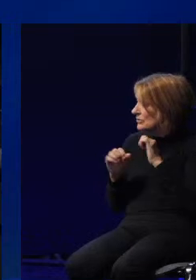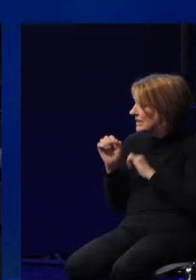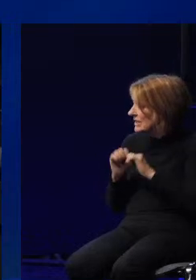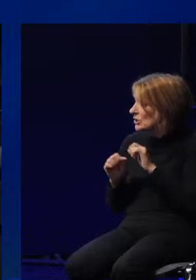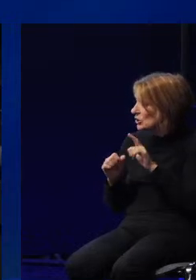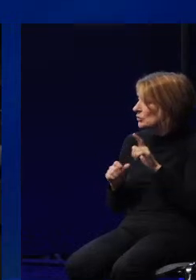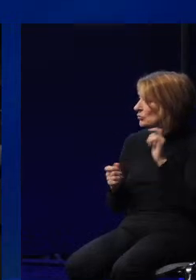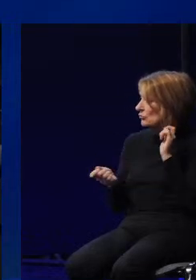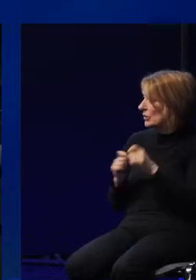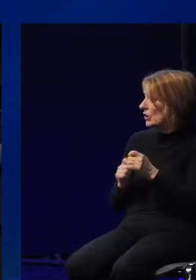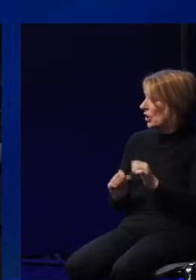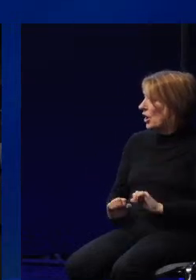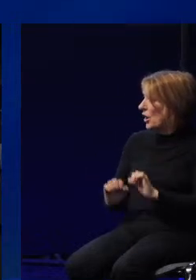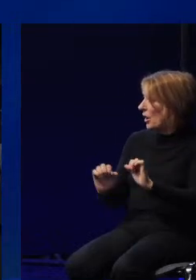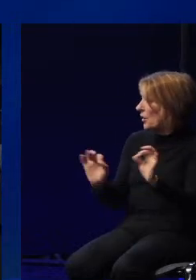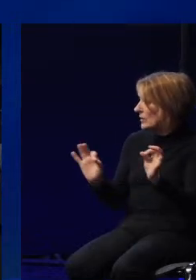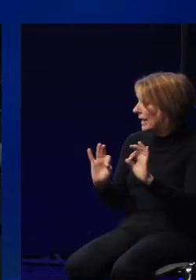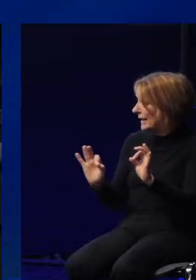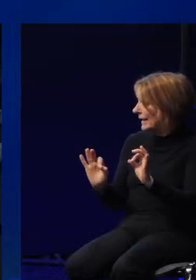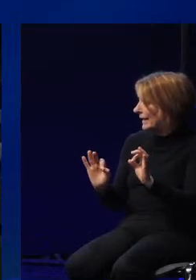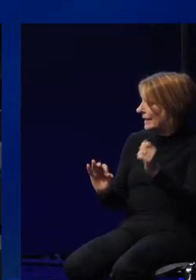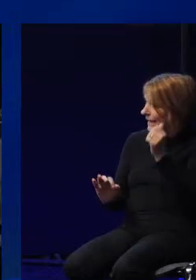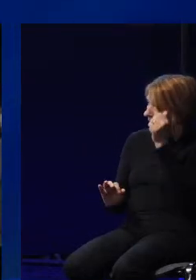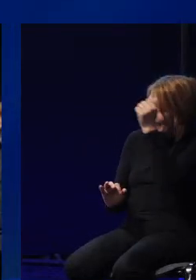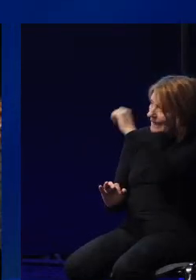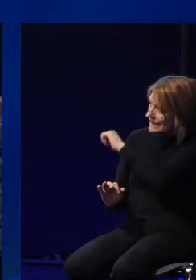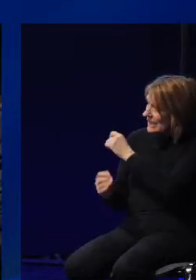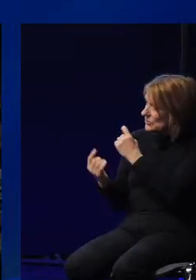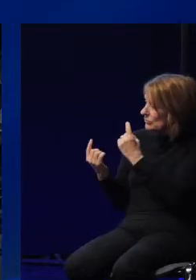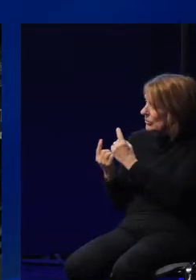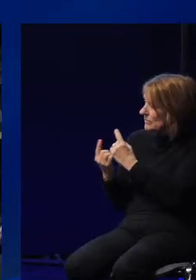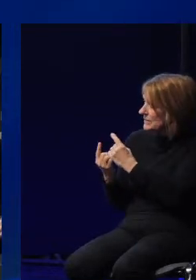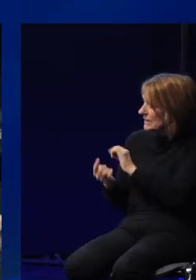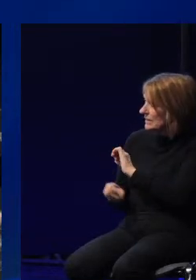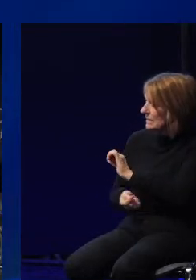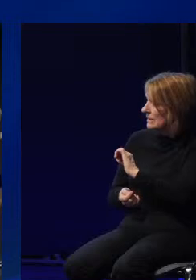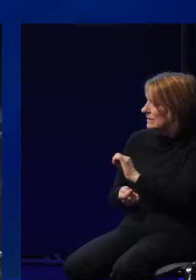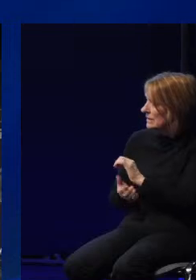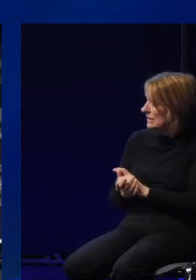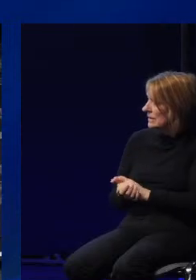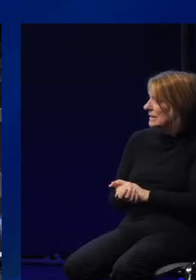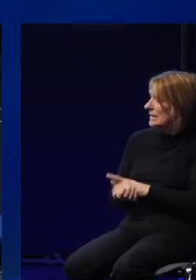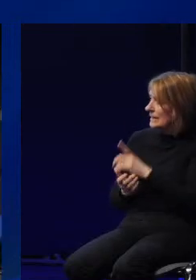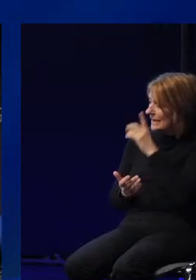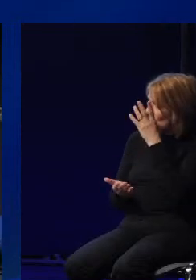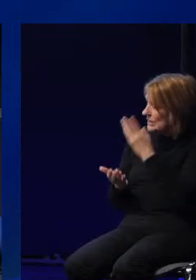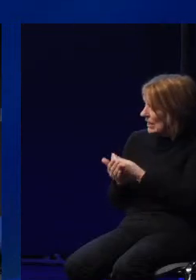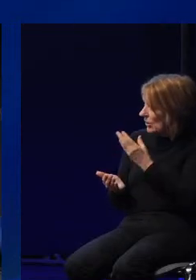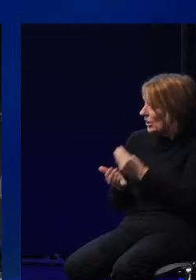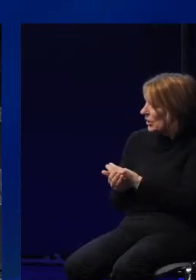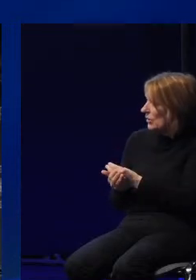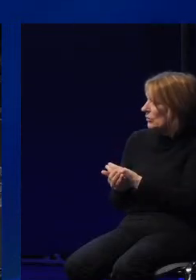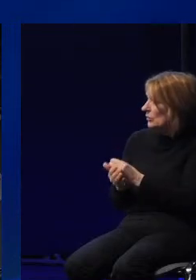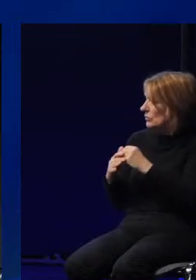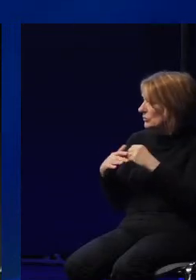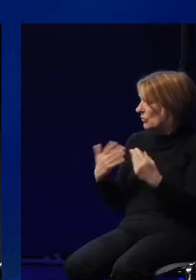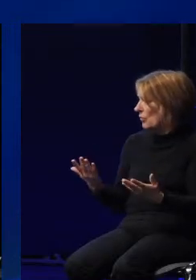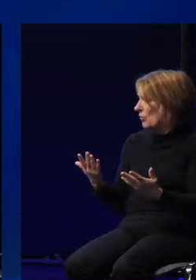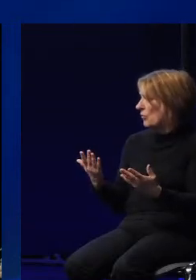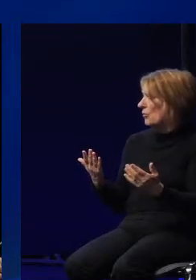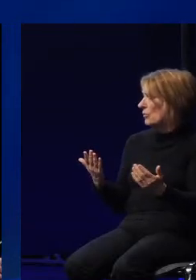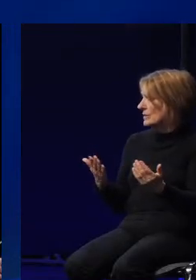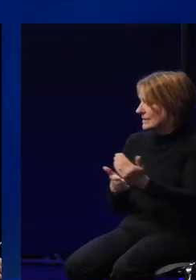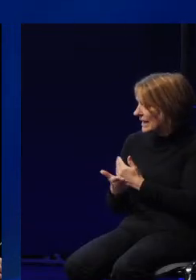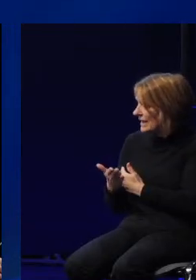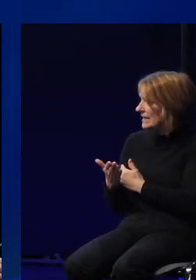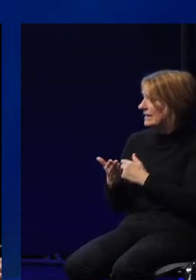Do Radical own any of the intellectual property on what's going on with what you're pushing out to it? Yep. Can you download that stuff? Is it saved